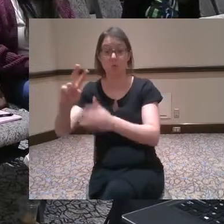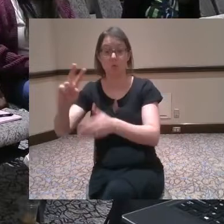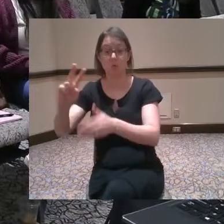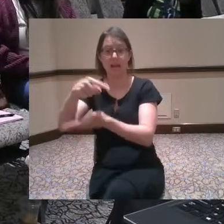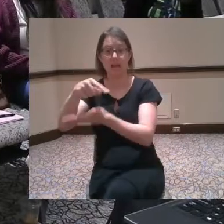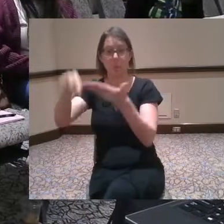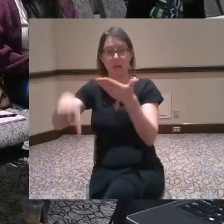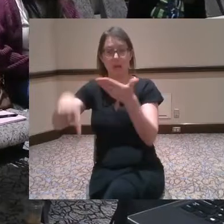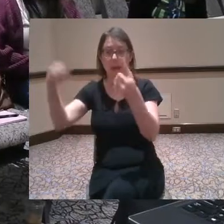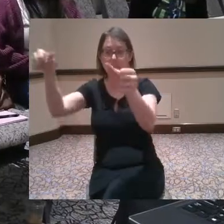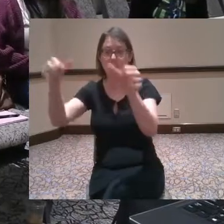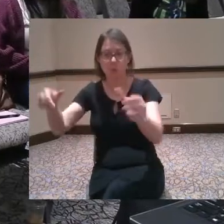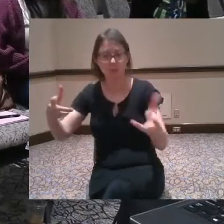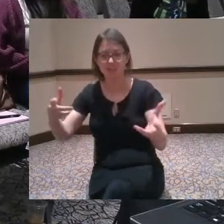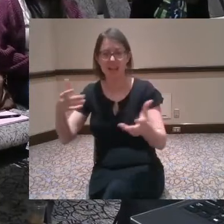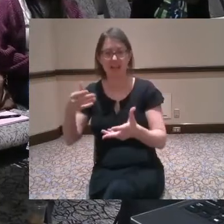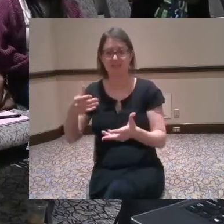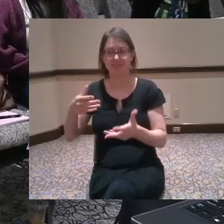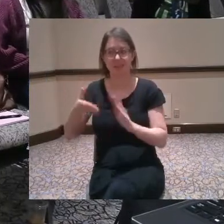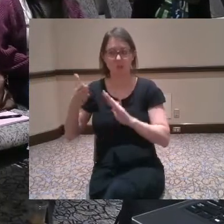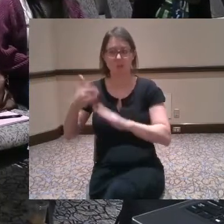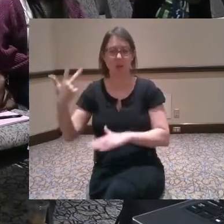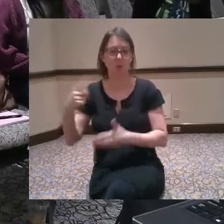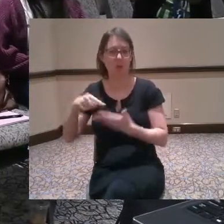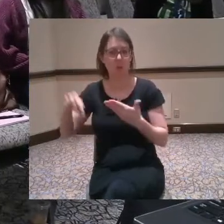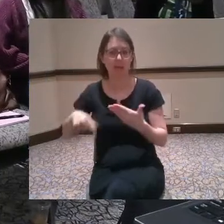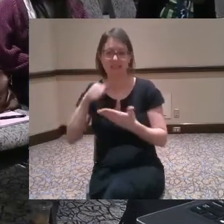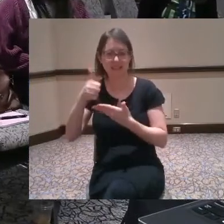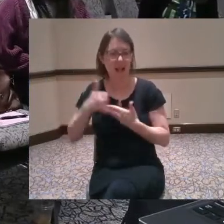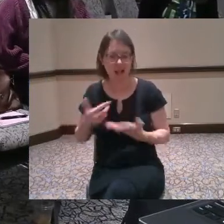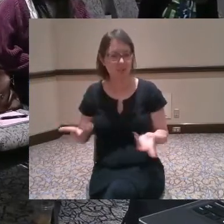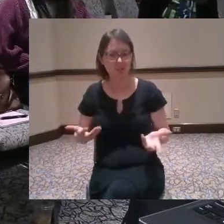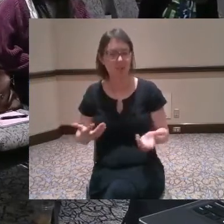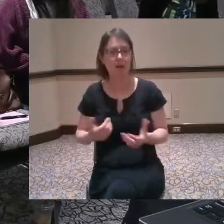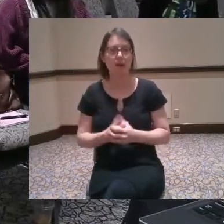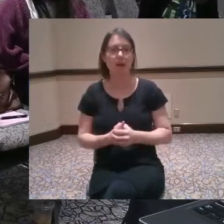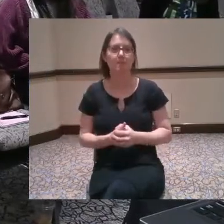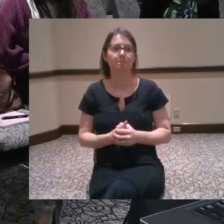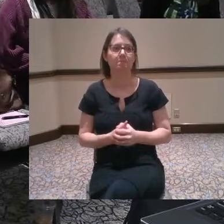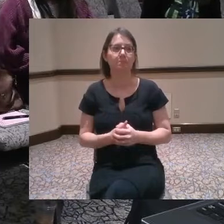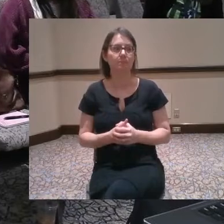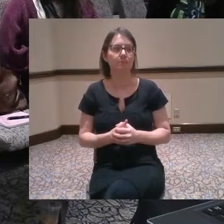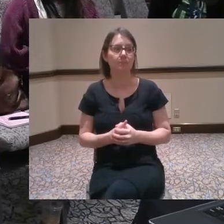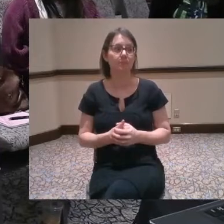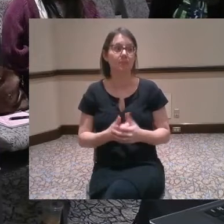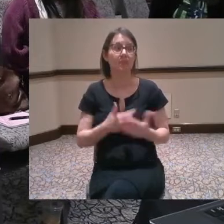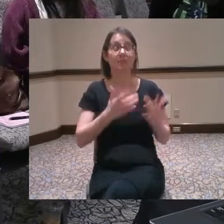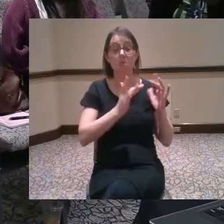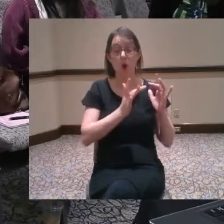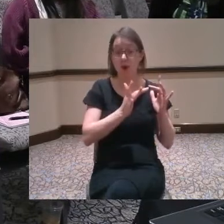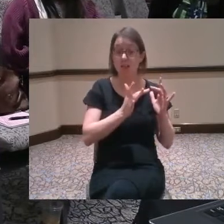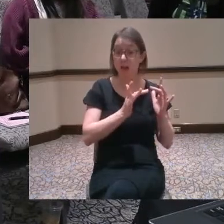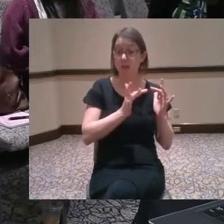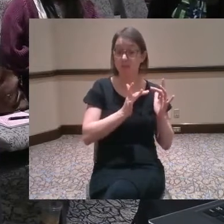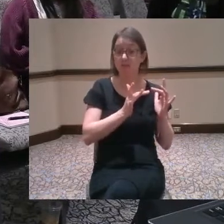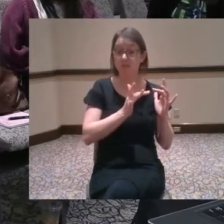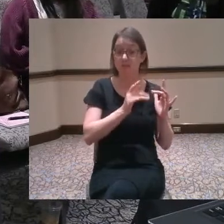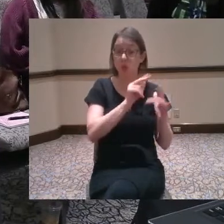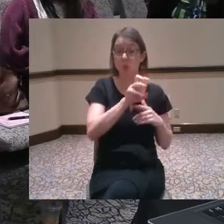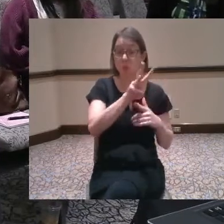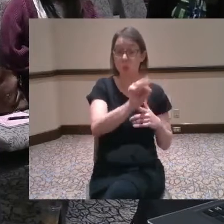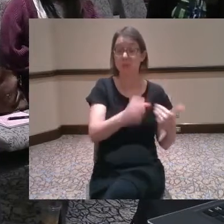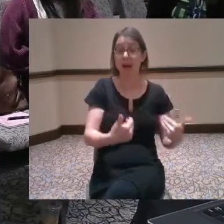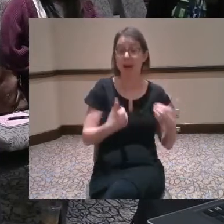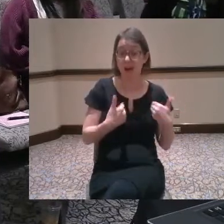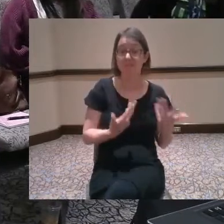runs 3 weekends, so that's not really doing you a service. But we do have some online publications, sort of like